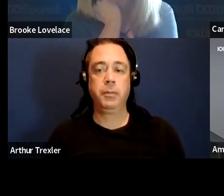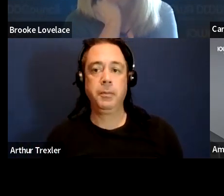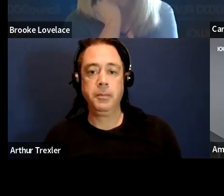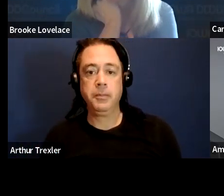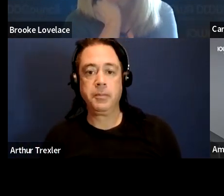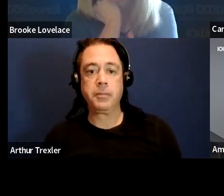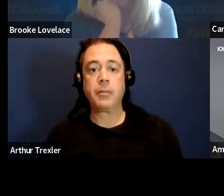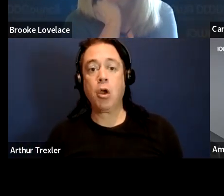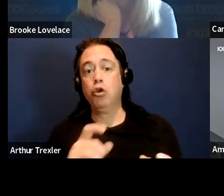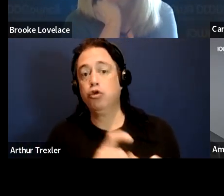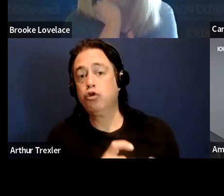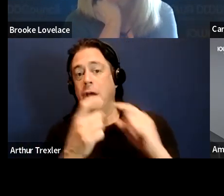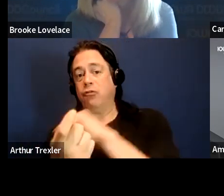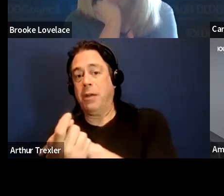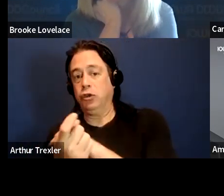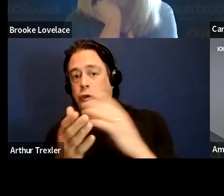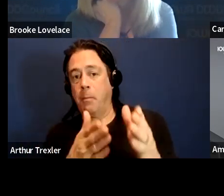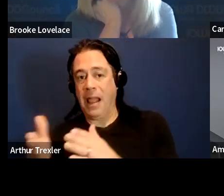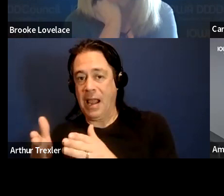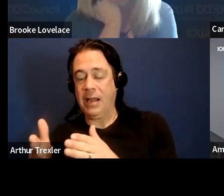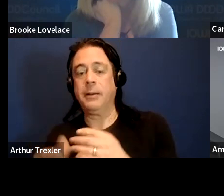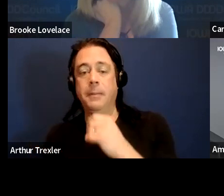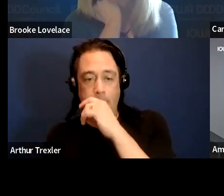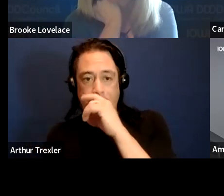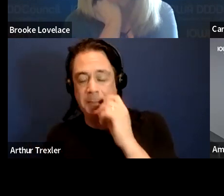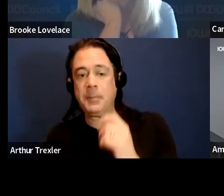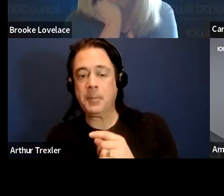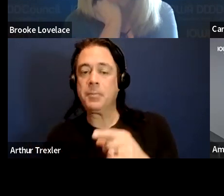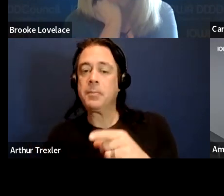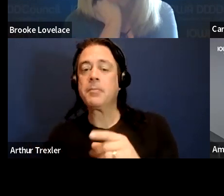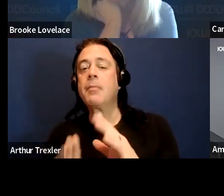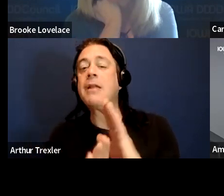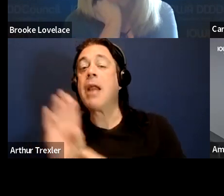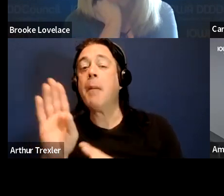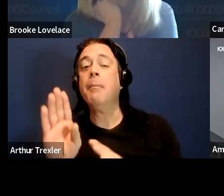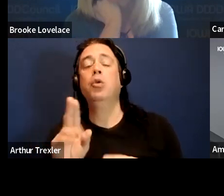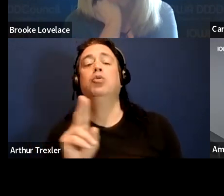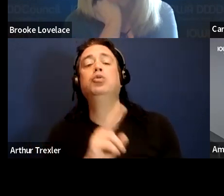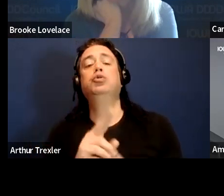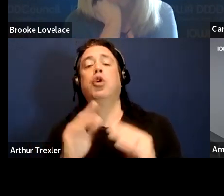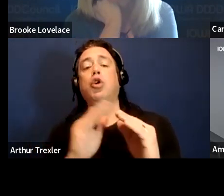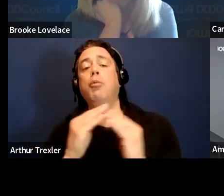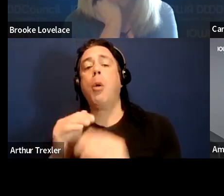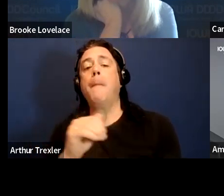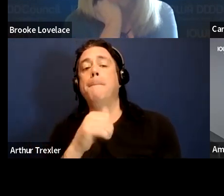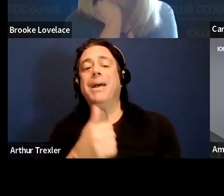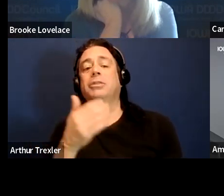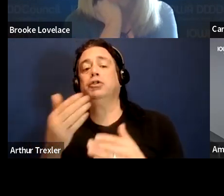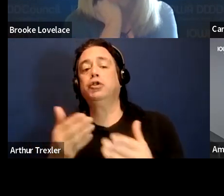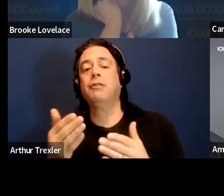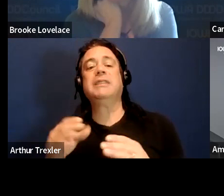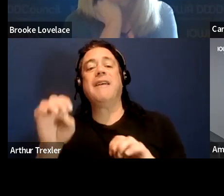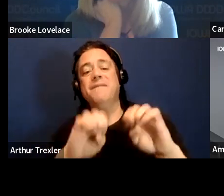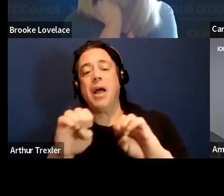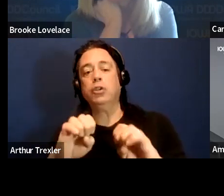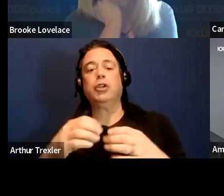The transformation plan was developed using community-based service evaluation guiding